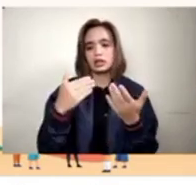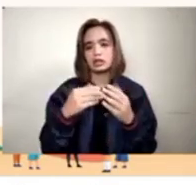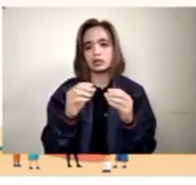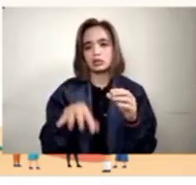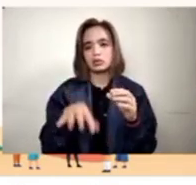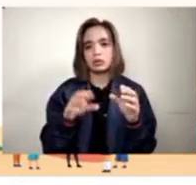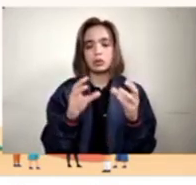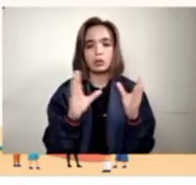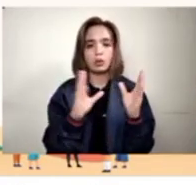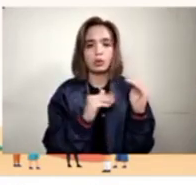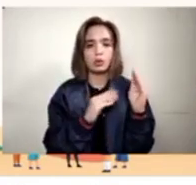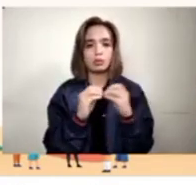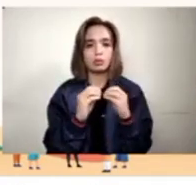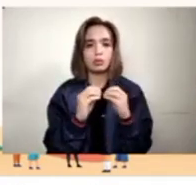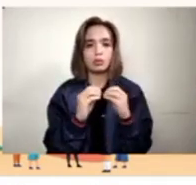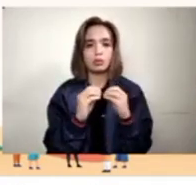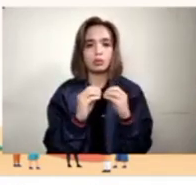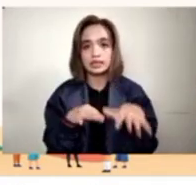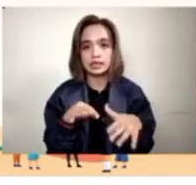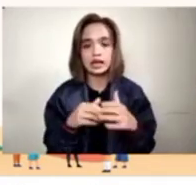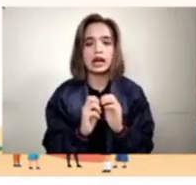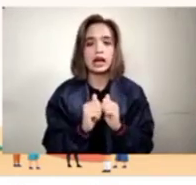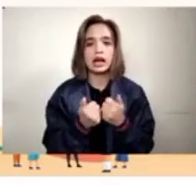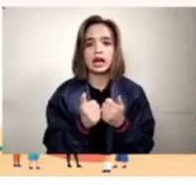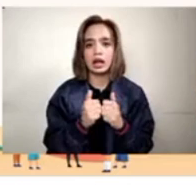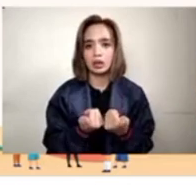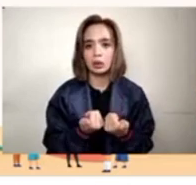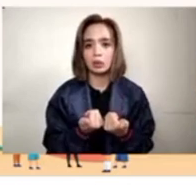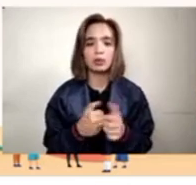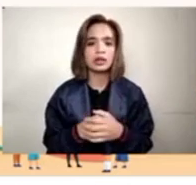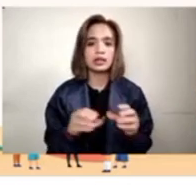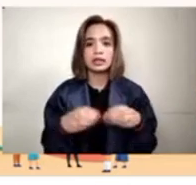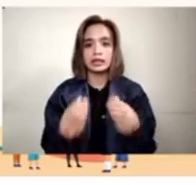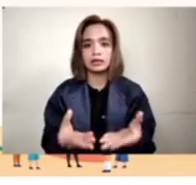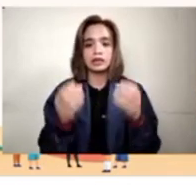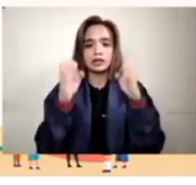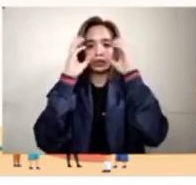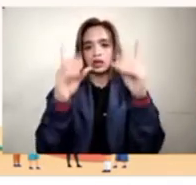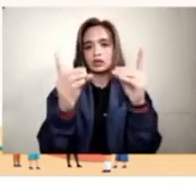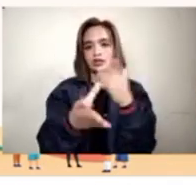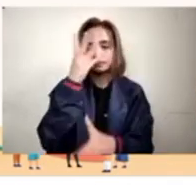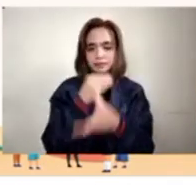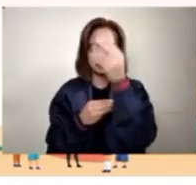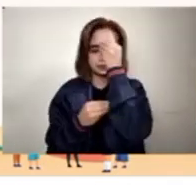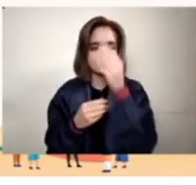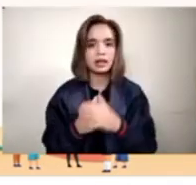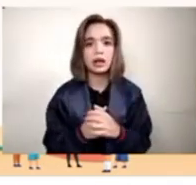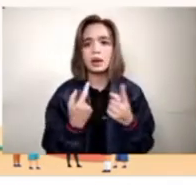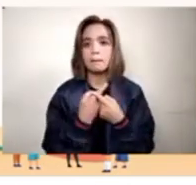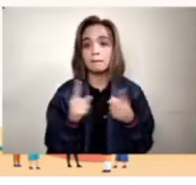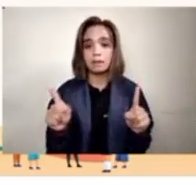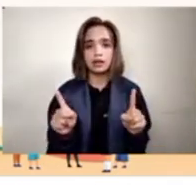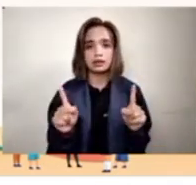21st century, and the desire to contribute more effectively in the delivery of education and